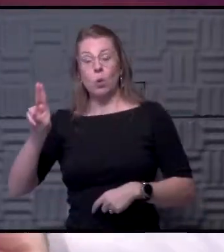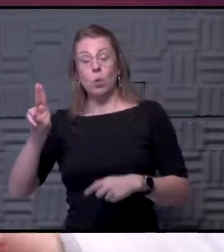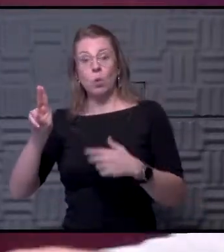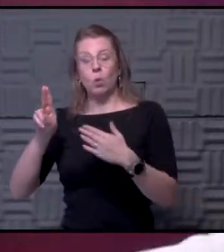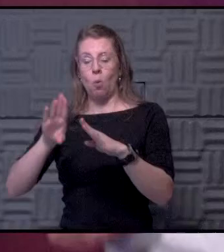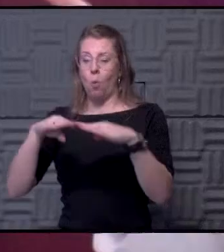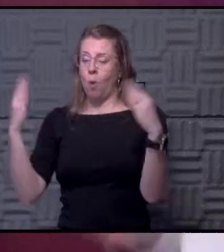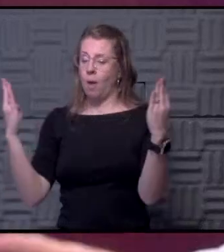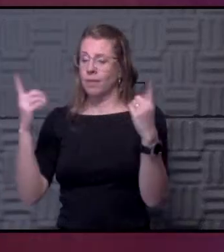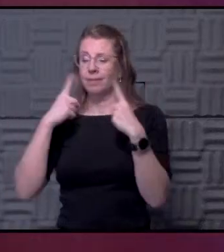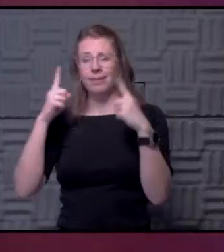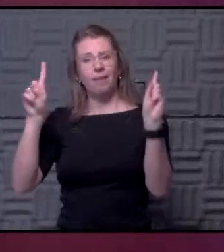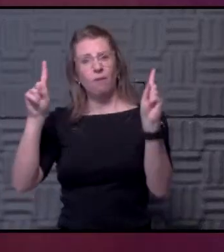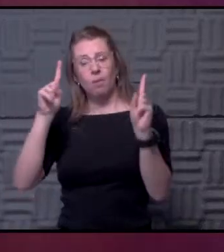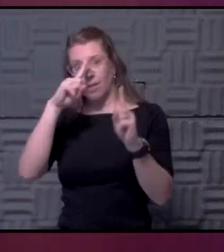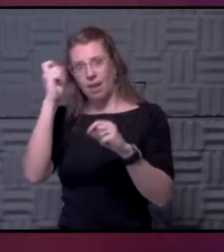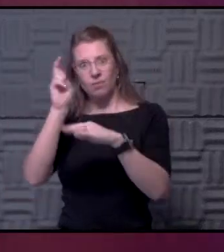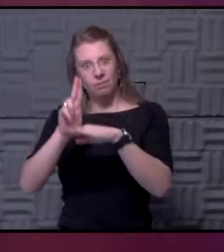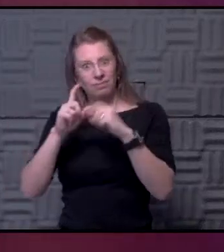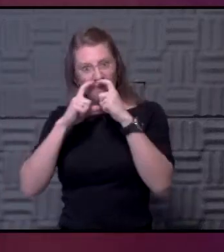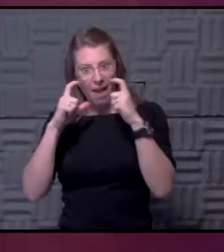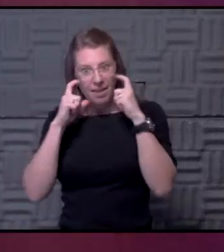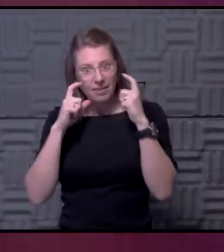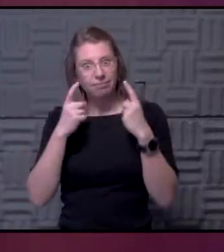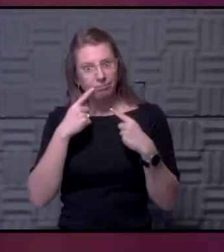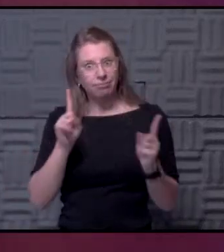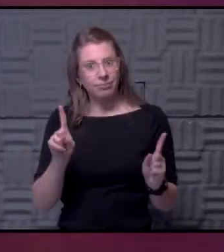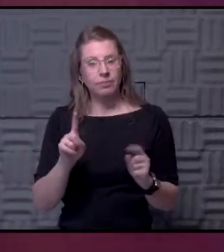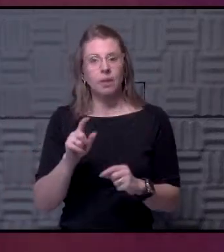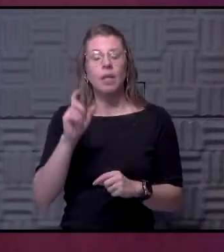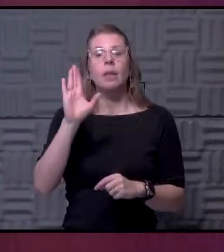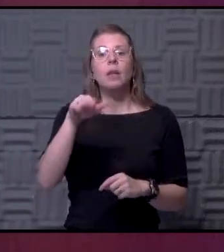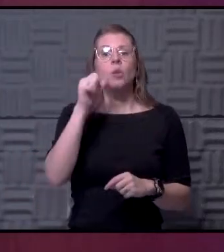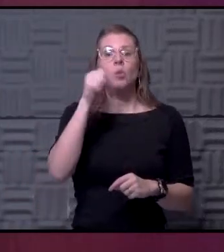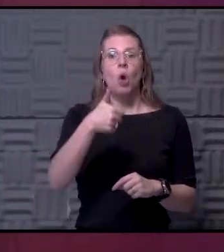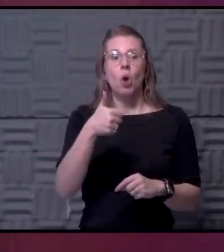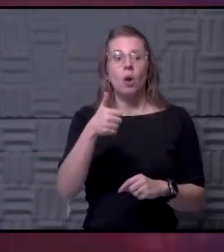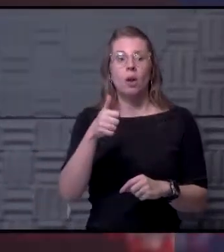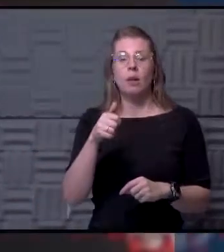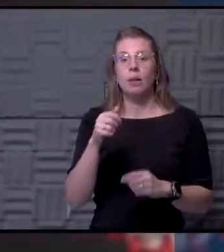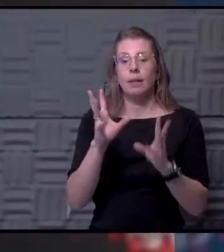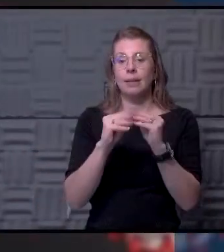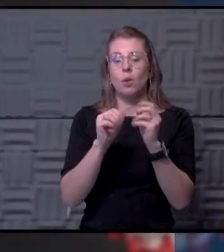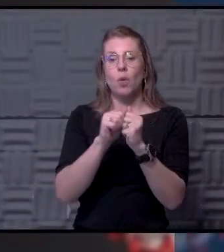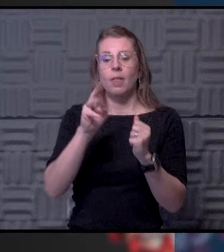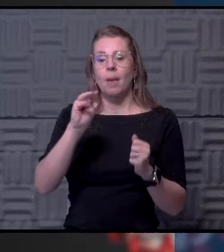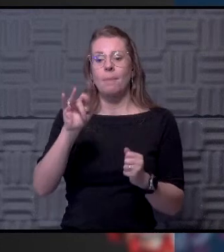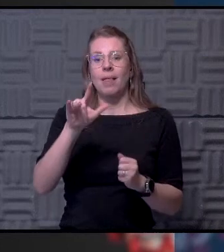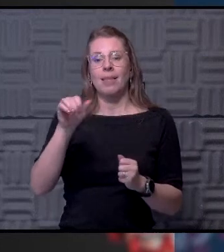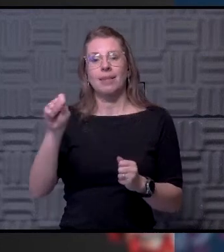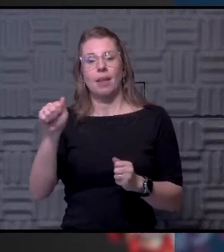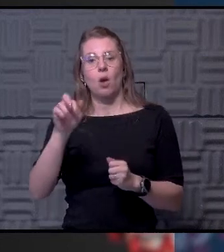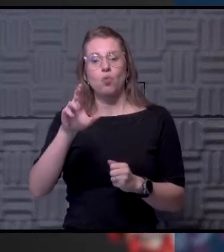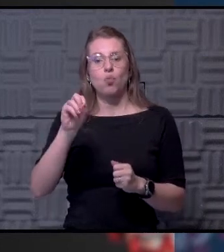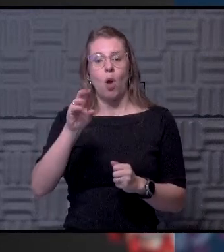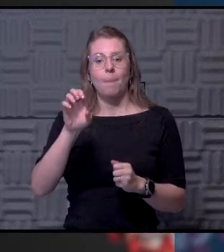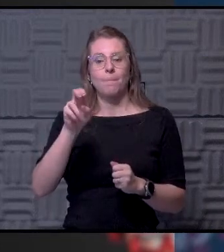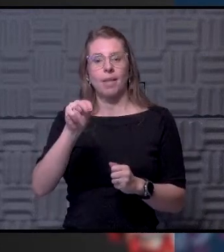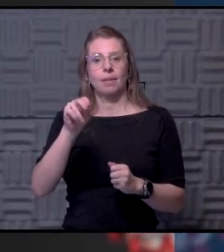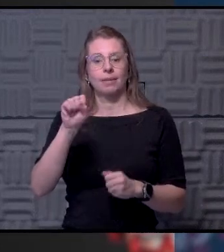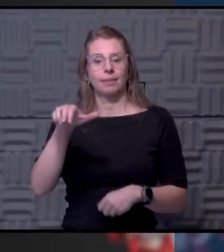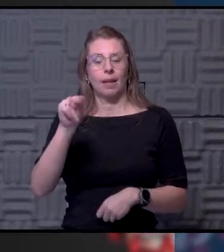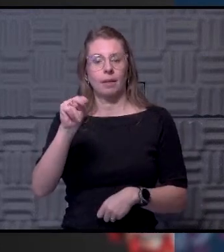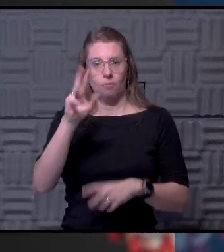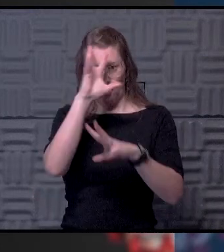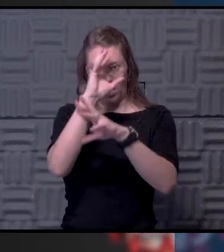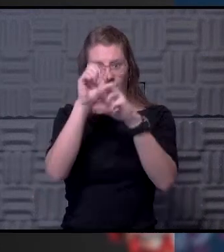great reopening, wore the masks. It does make a difference. Hey, tomorrow we have a session with Melissa Robinson, president of the Black